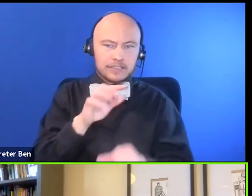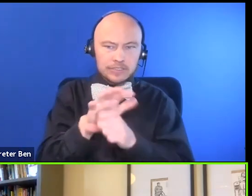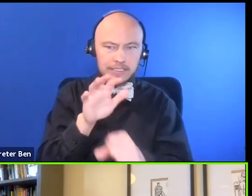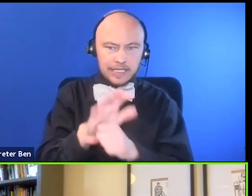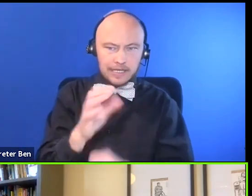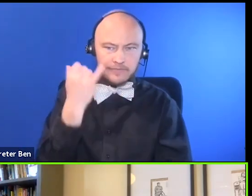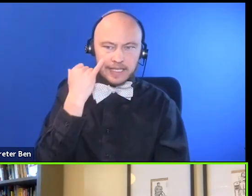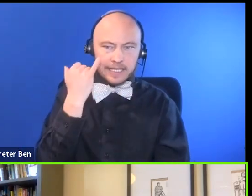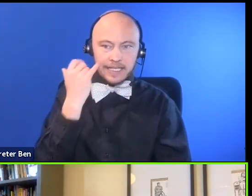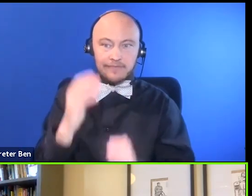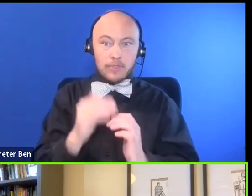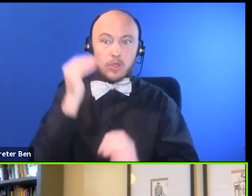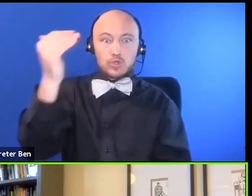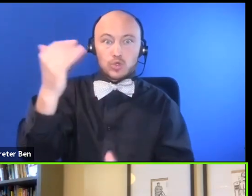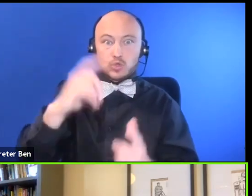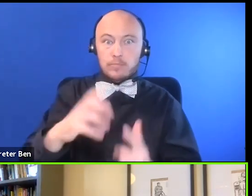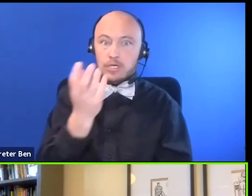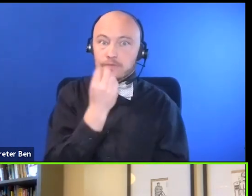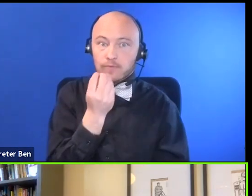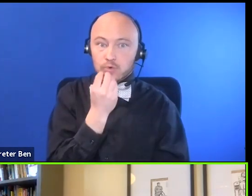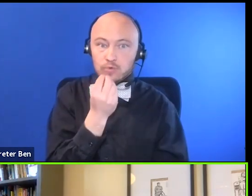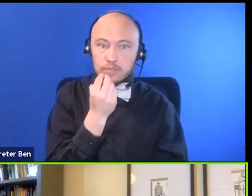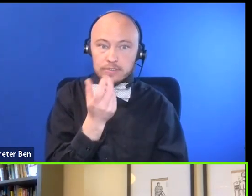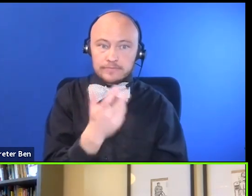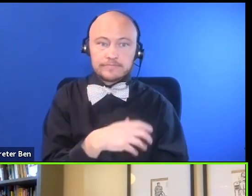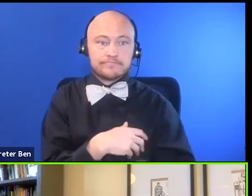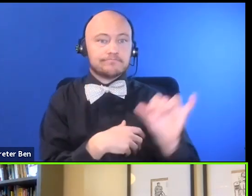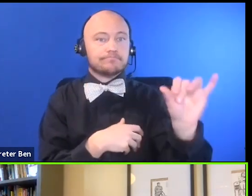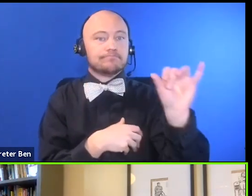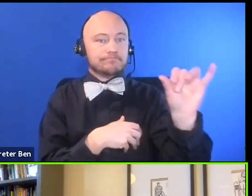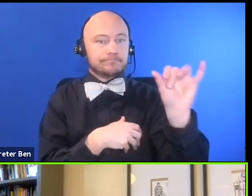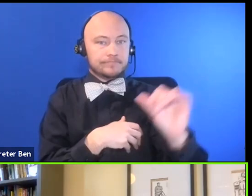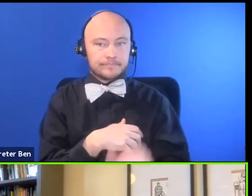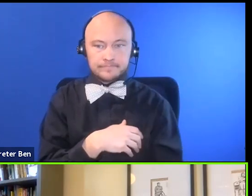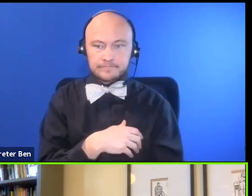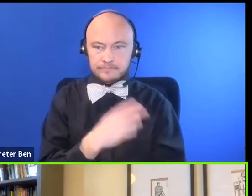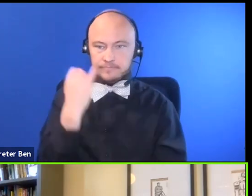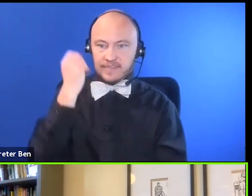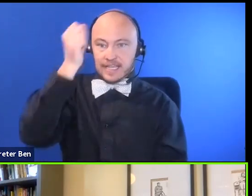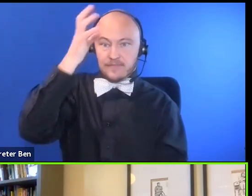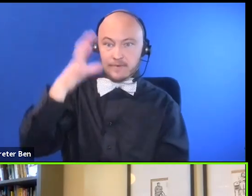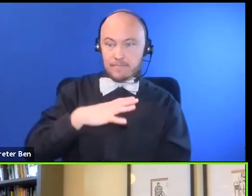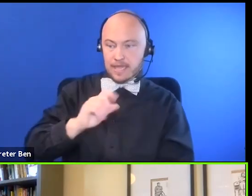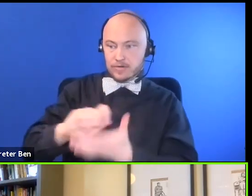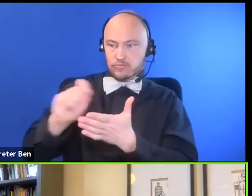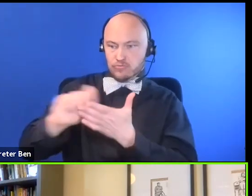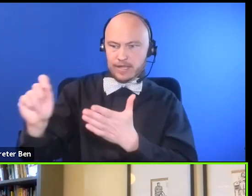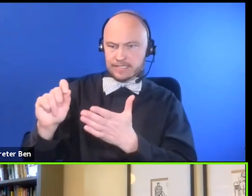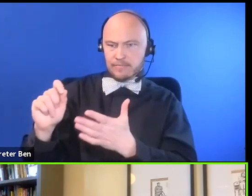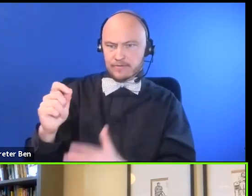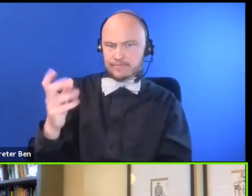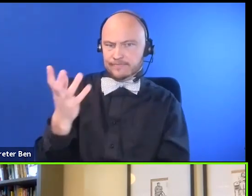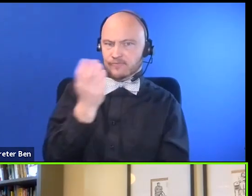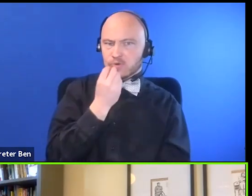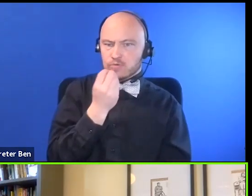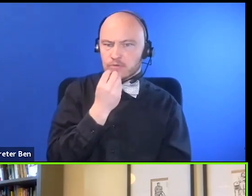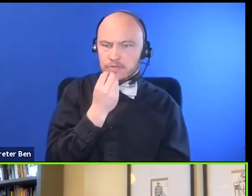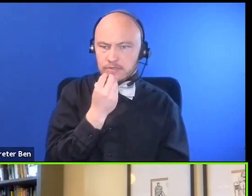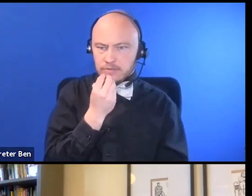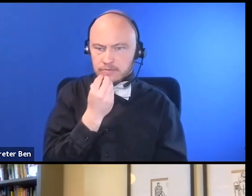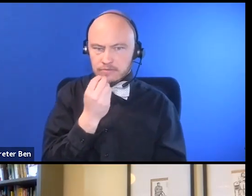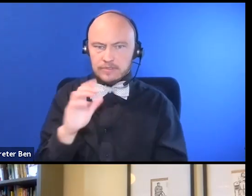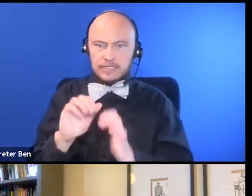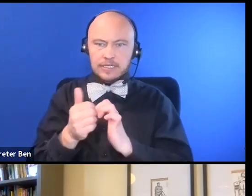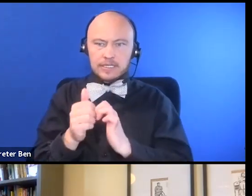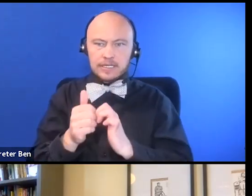is too much food in it. Mm. Right? But if a man writes about food, it's somehow... It's